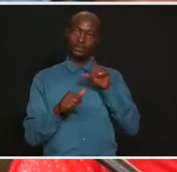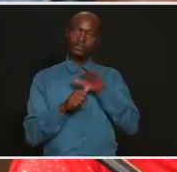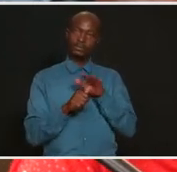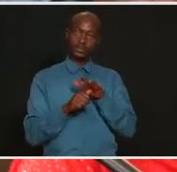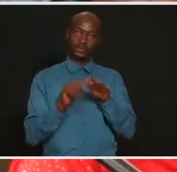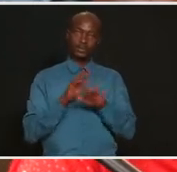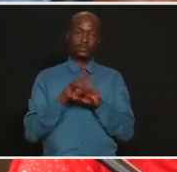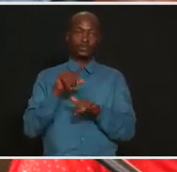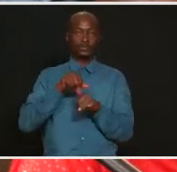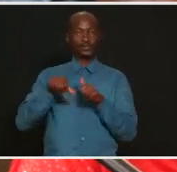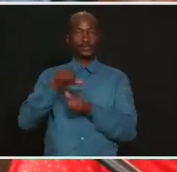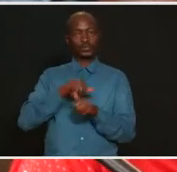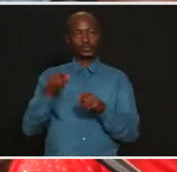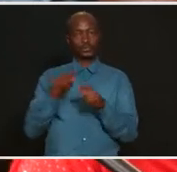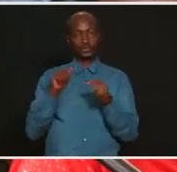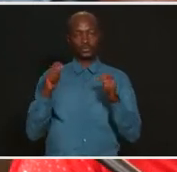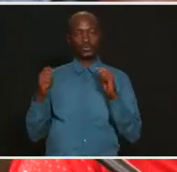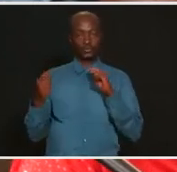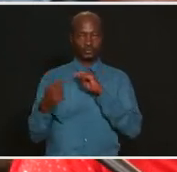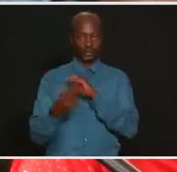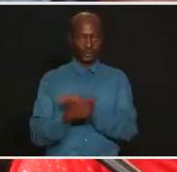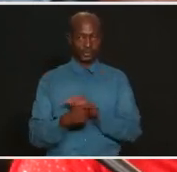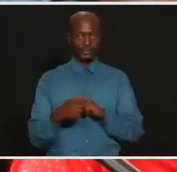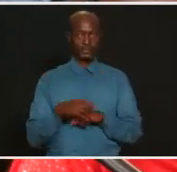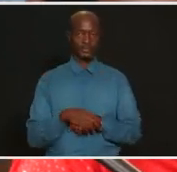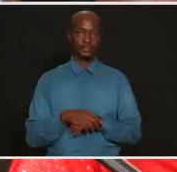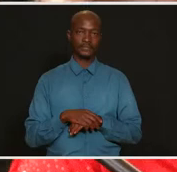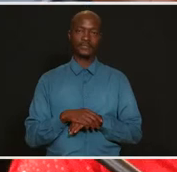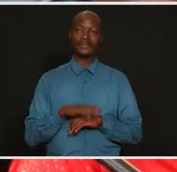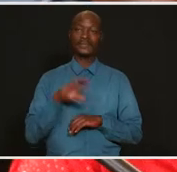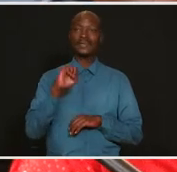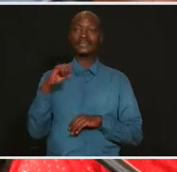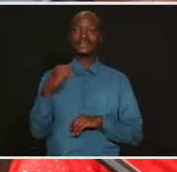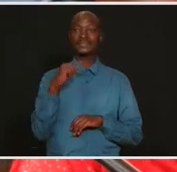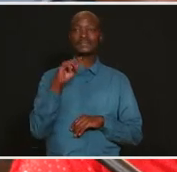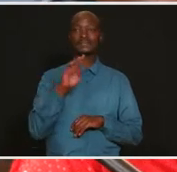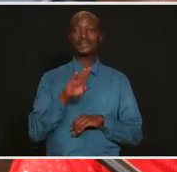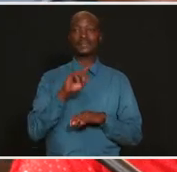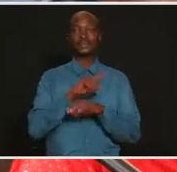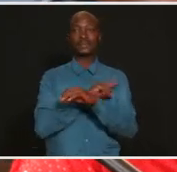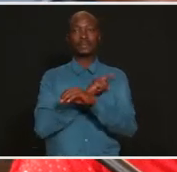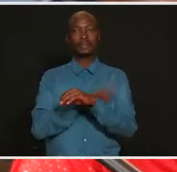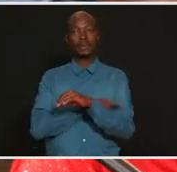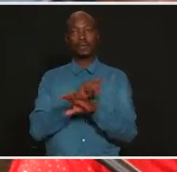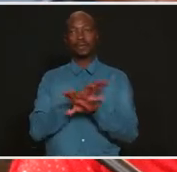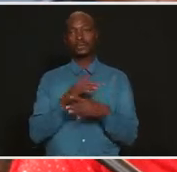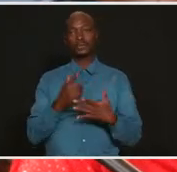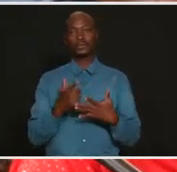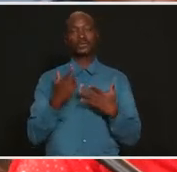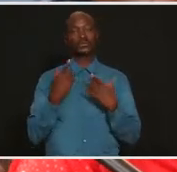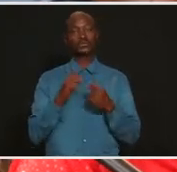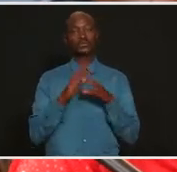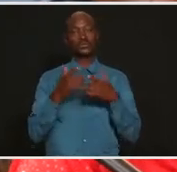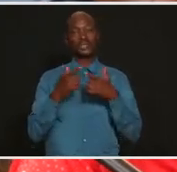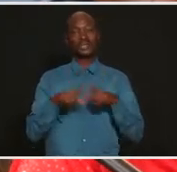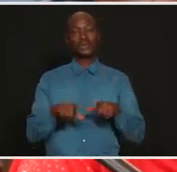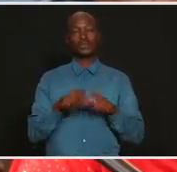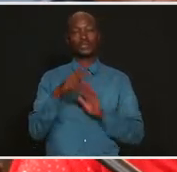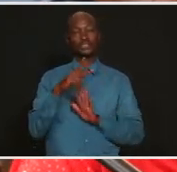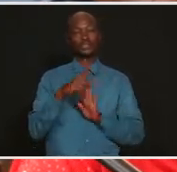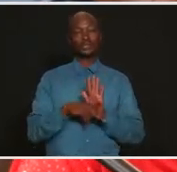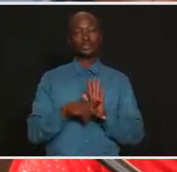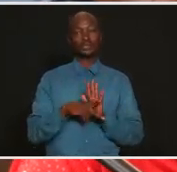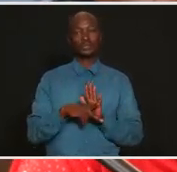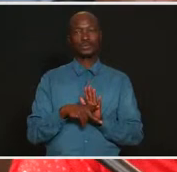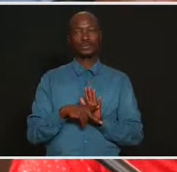for social transformation SGP powers to determine the school's language policy